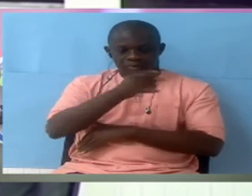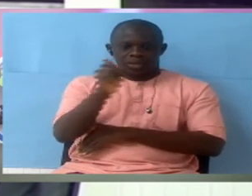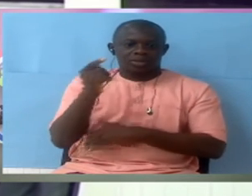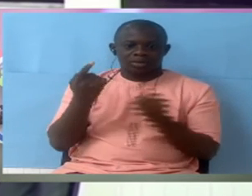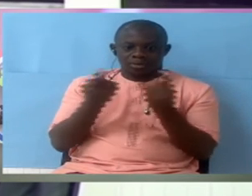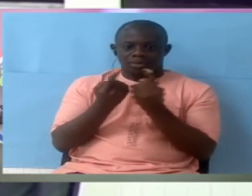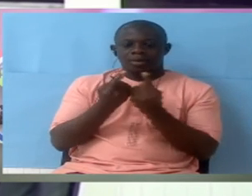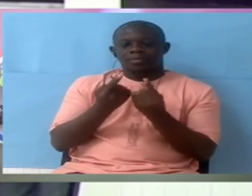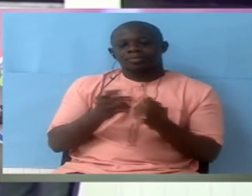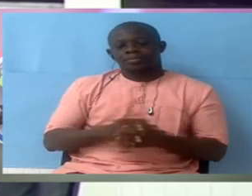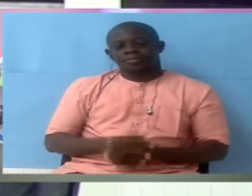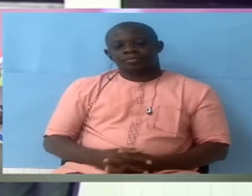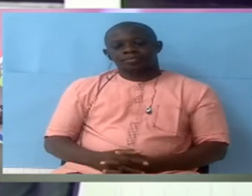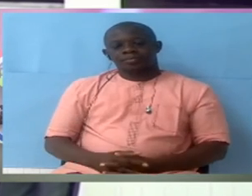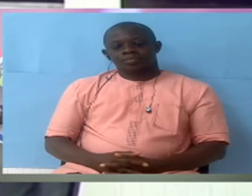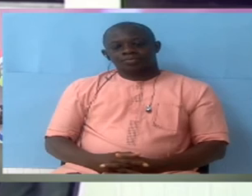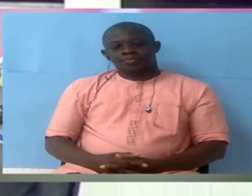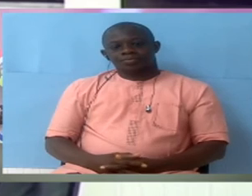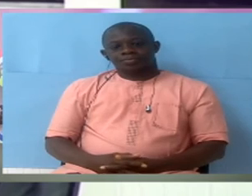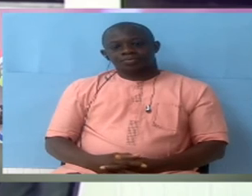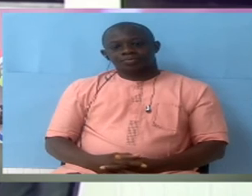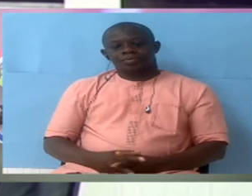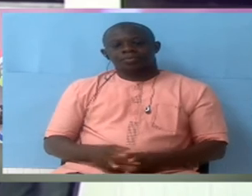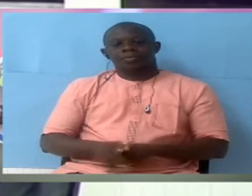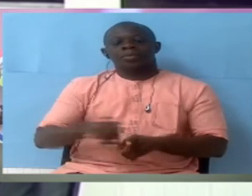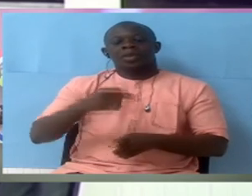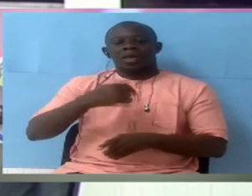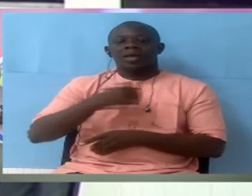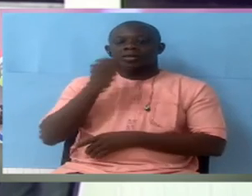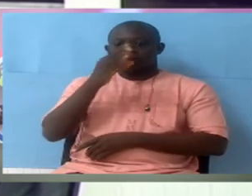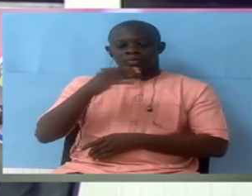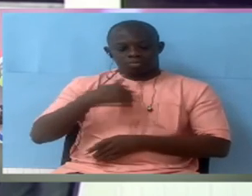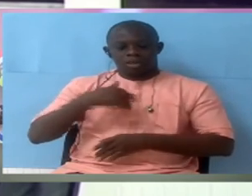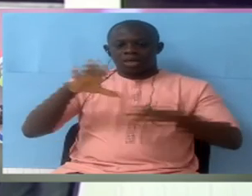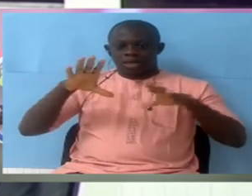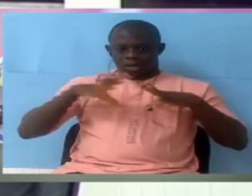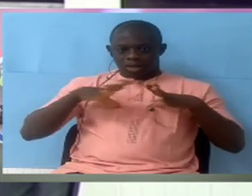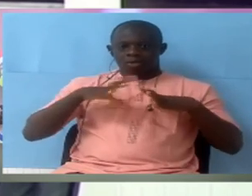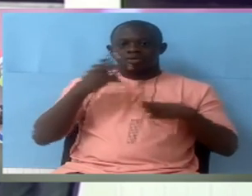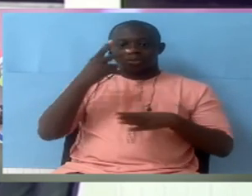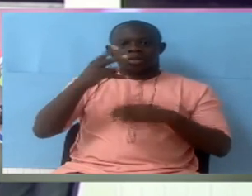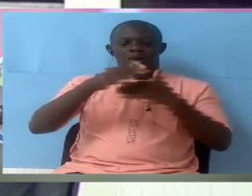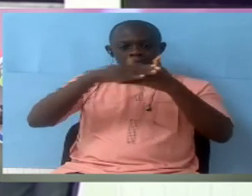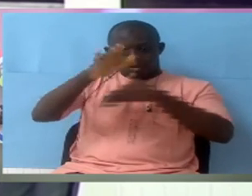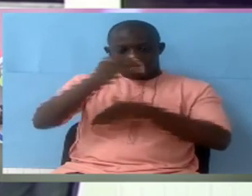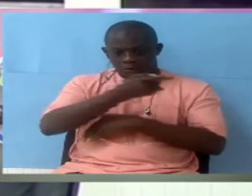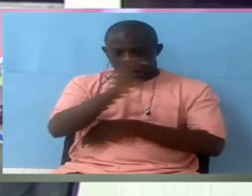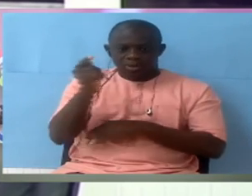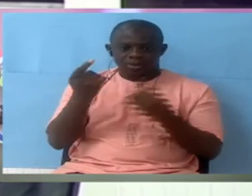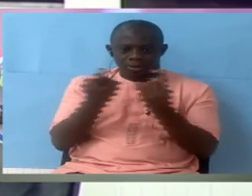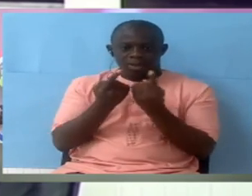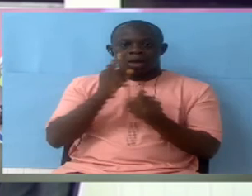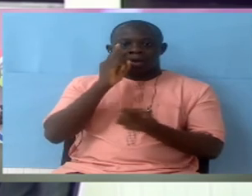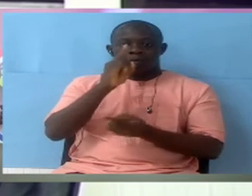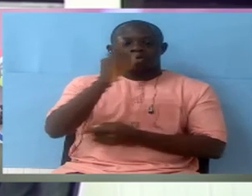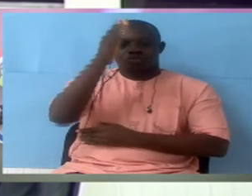gina metti li. I said I'm ready to see more of this, but the truth is what I'm going to tell you. Man day paré na nak